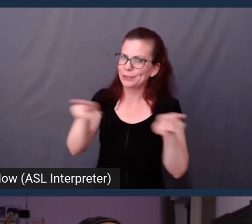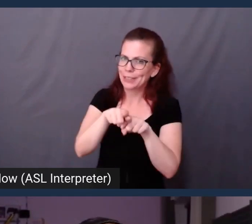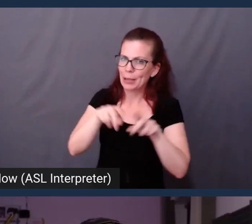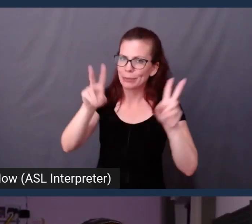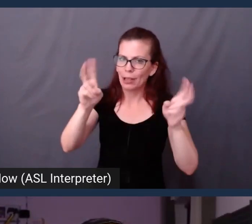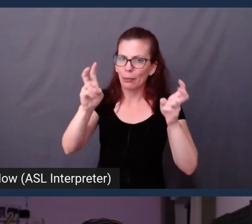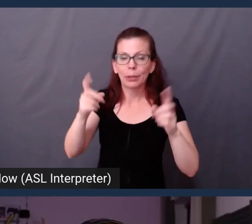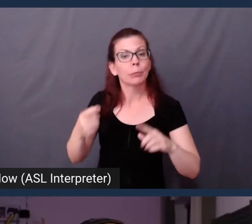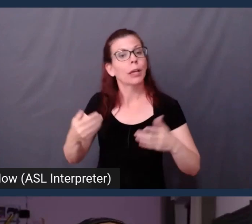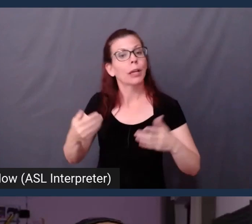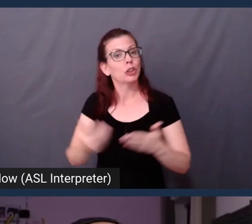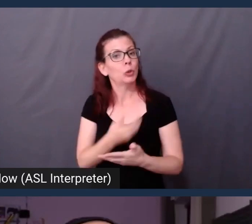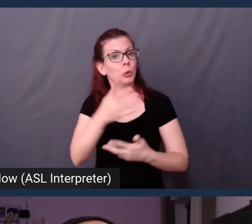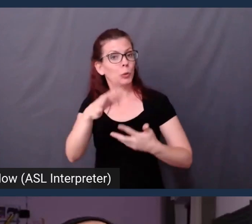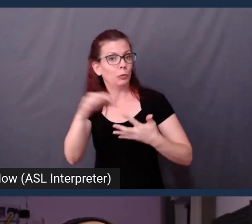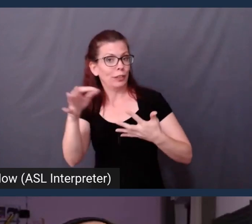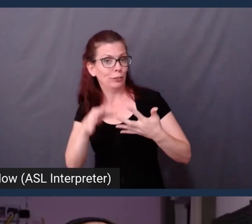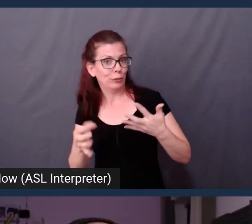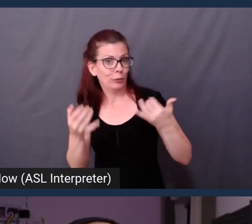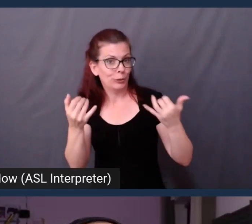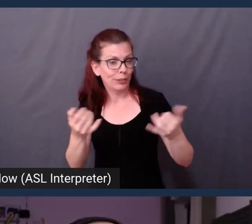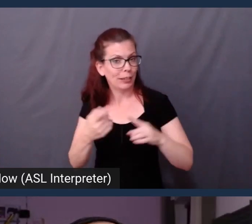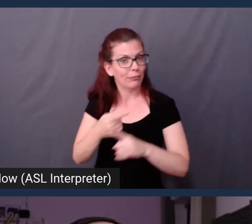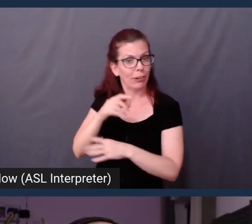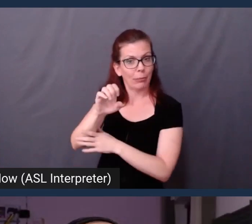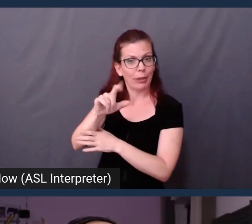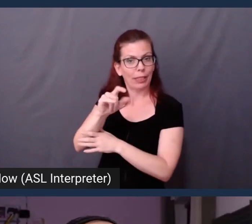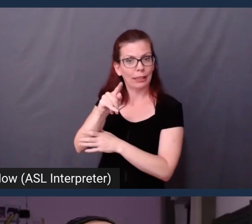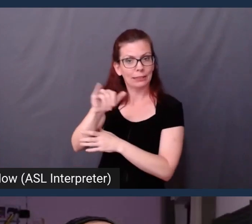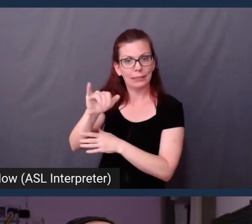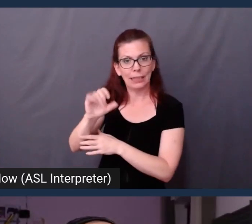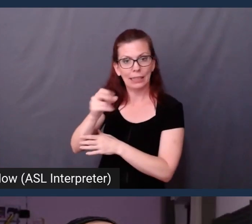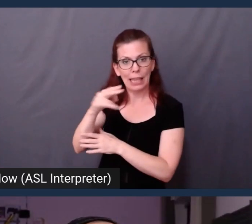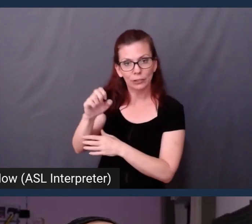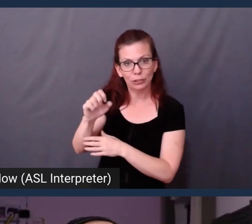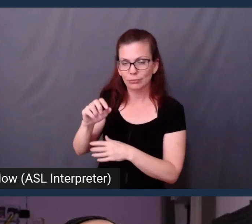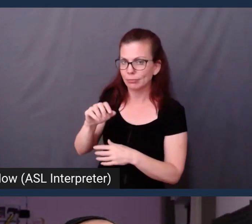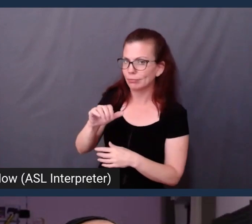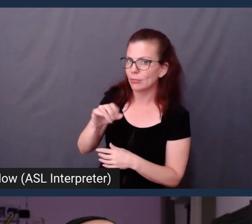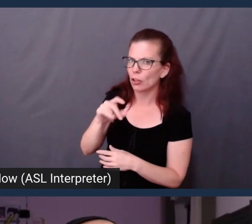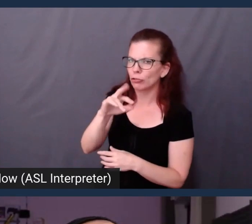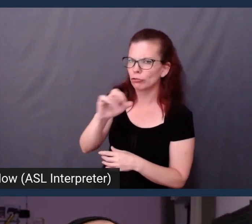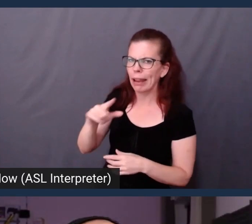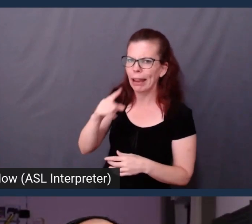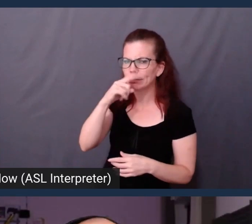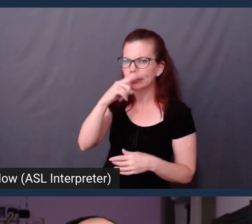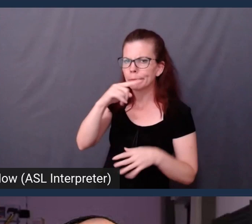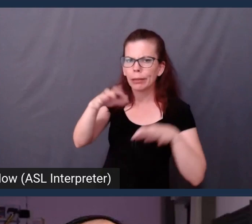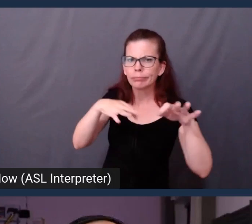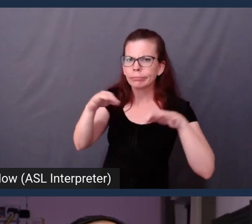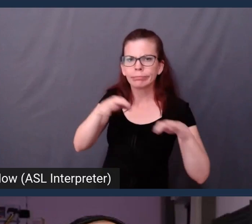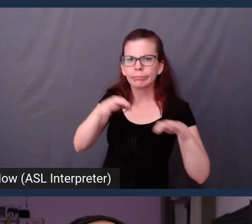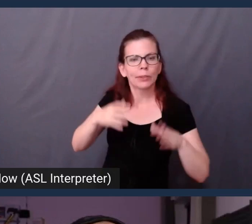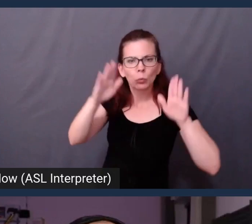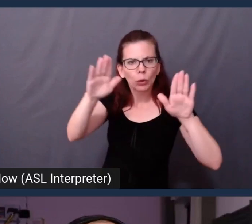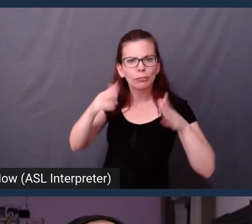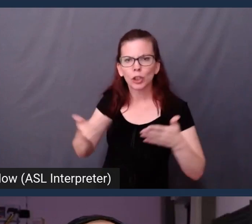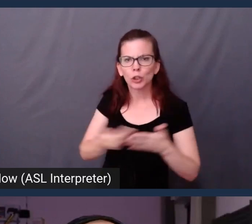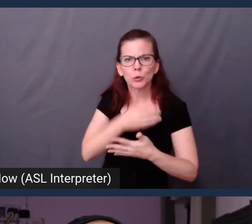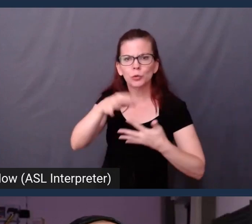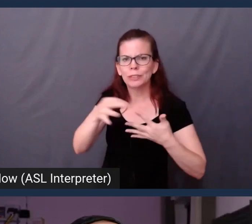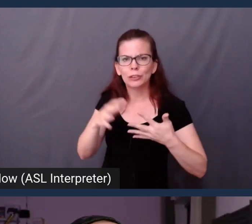new feature today that's coming from ElastiCache. Andre, can you tell us what is this wonderful new feature you're